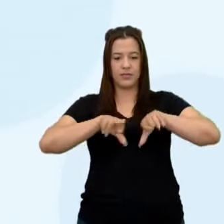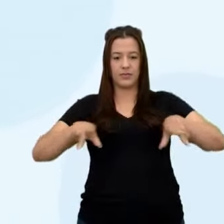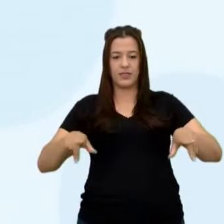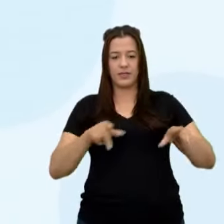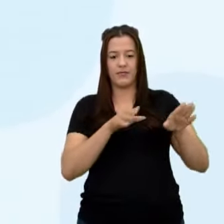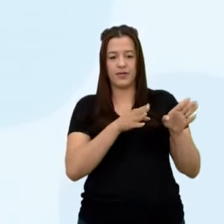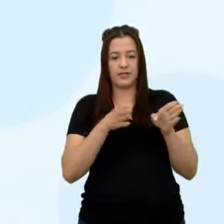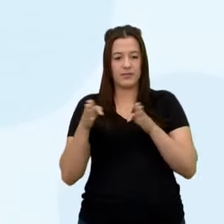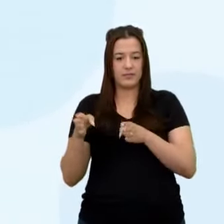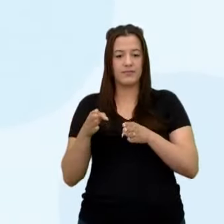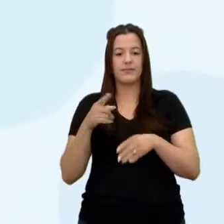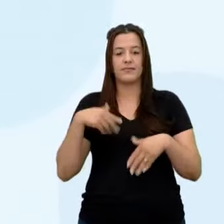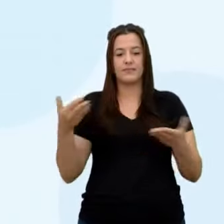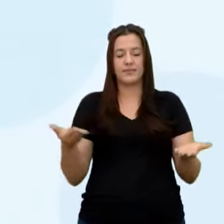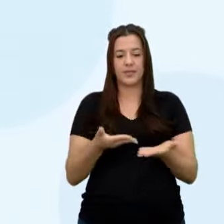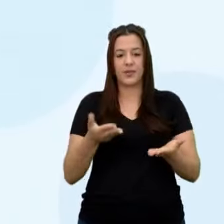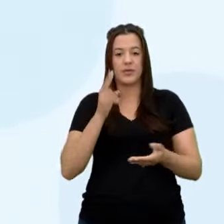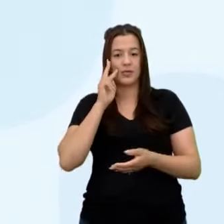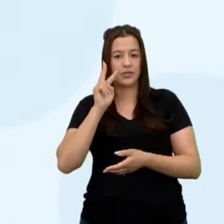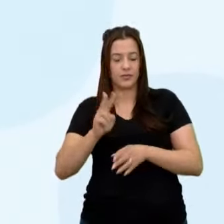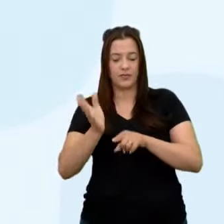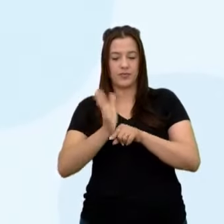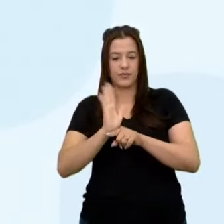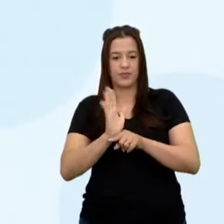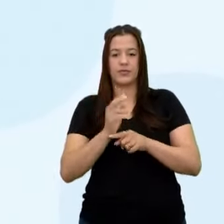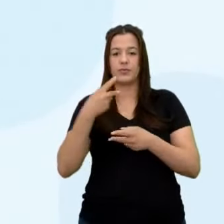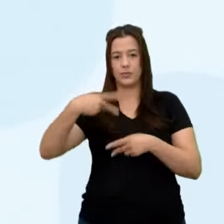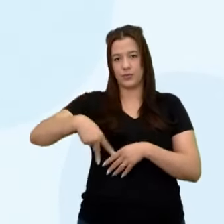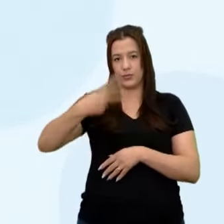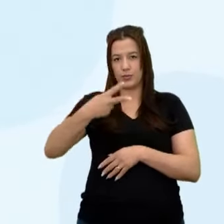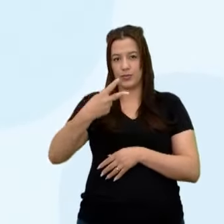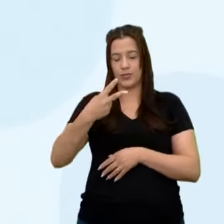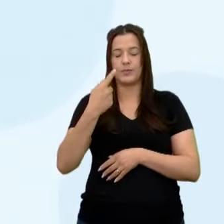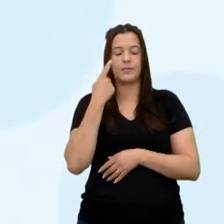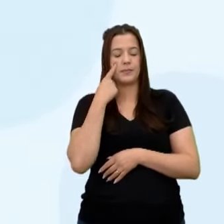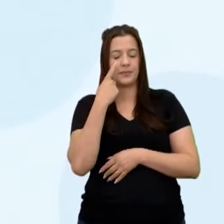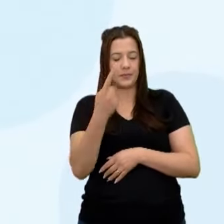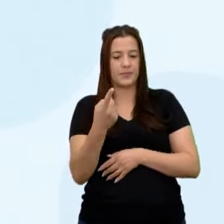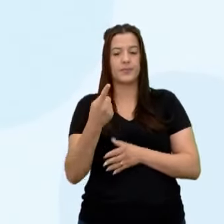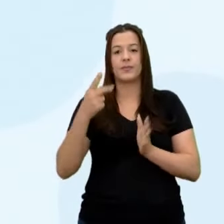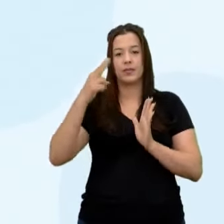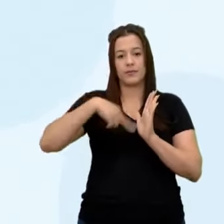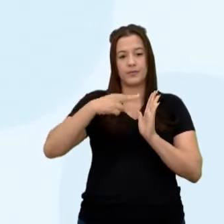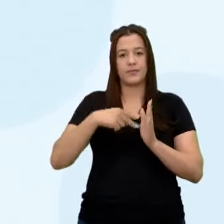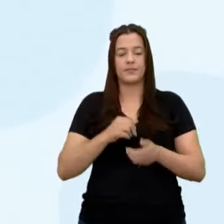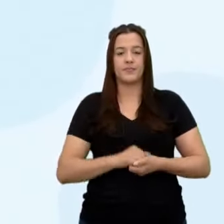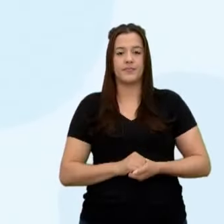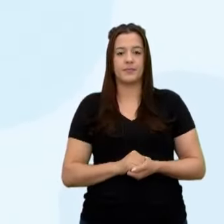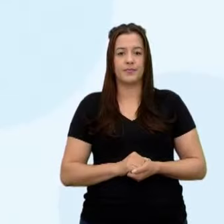aí no chat, agora que a gente já assistiu ao vídeo 2 vezes. 30 seconds, go there, have fun.